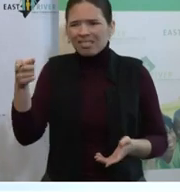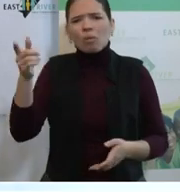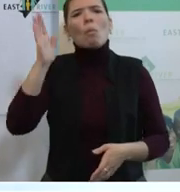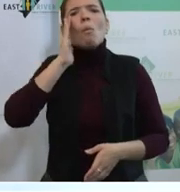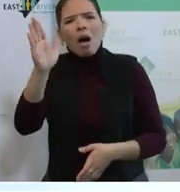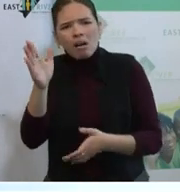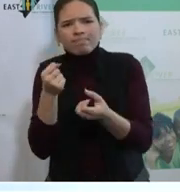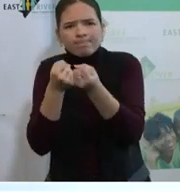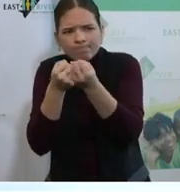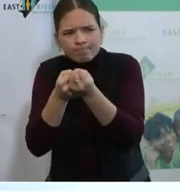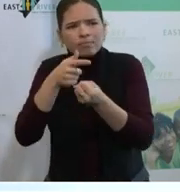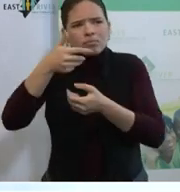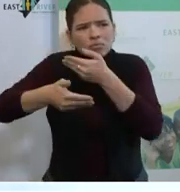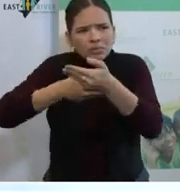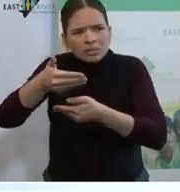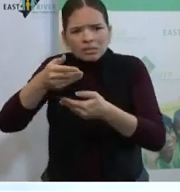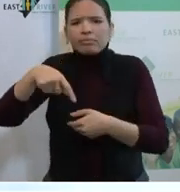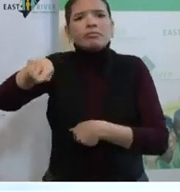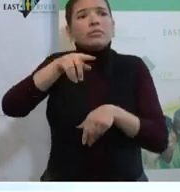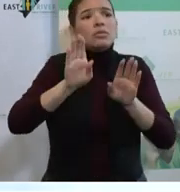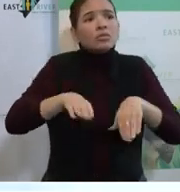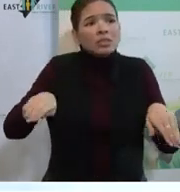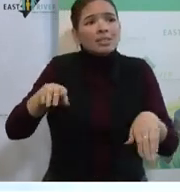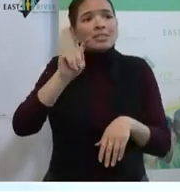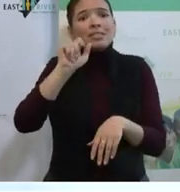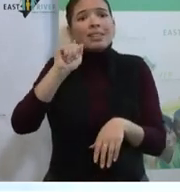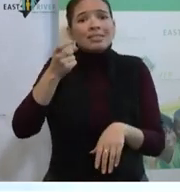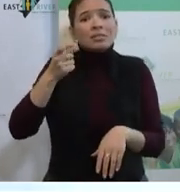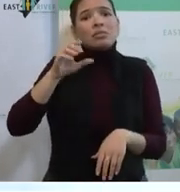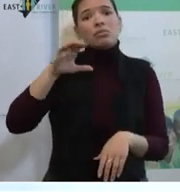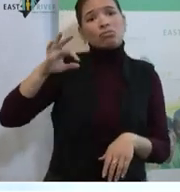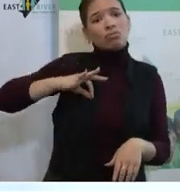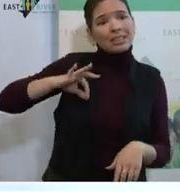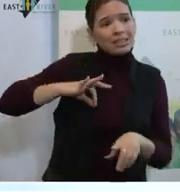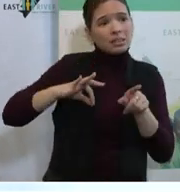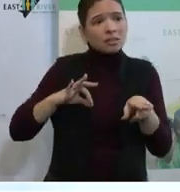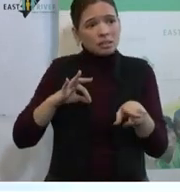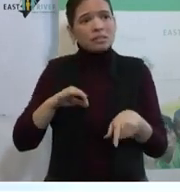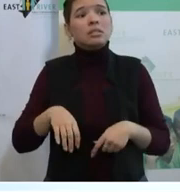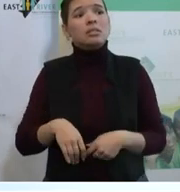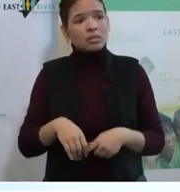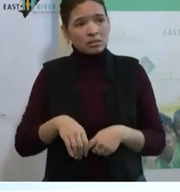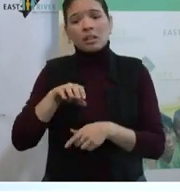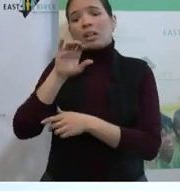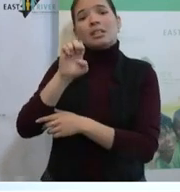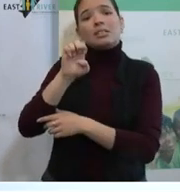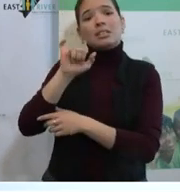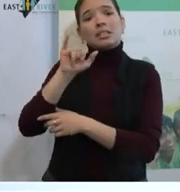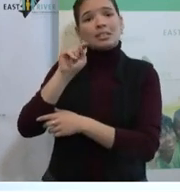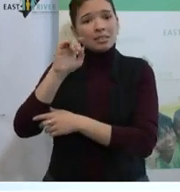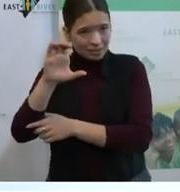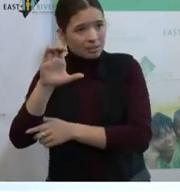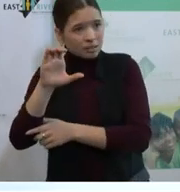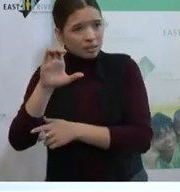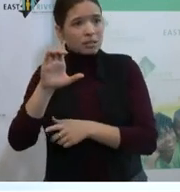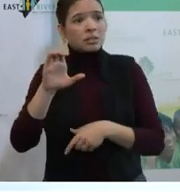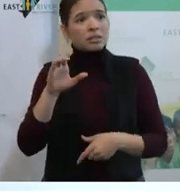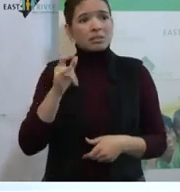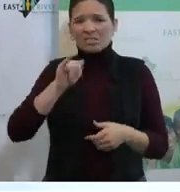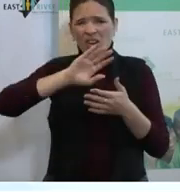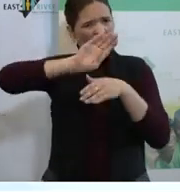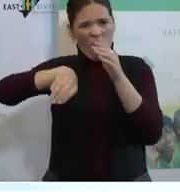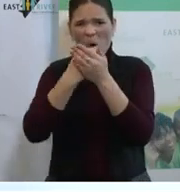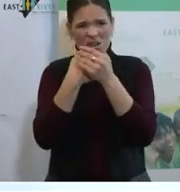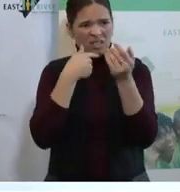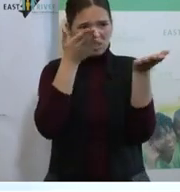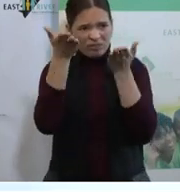tax credit, the earned income credit that was available to me. And like I said, I use